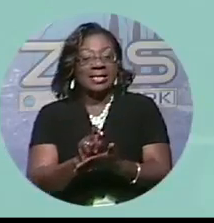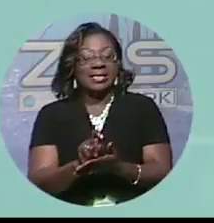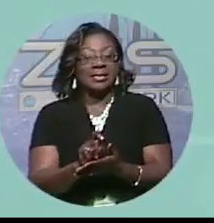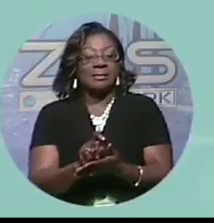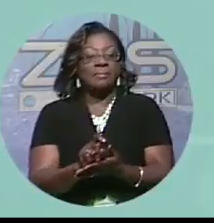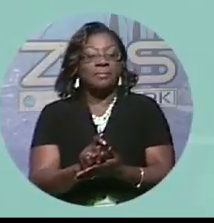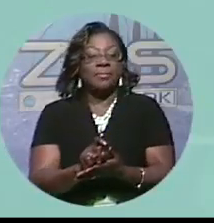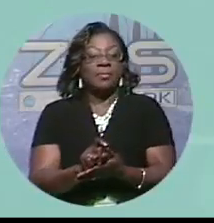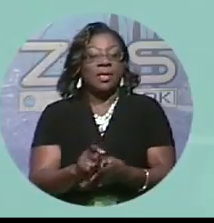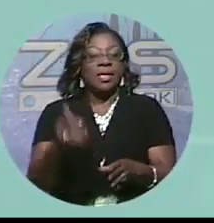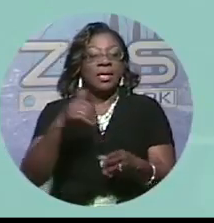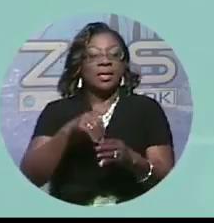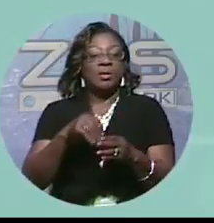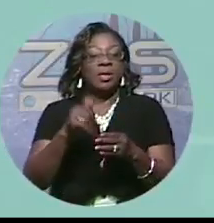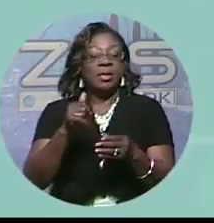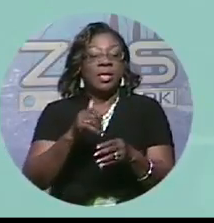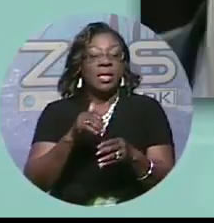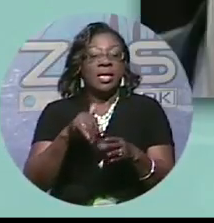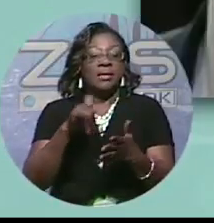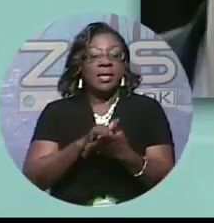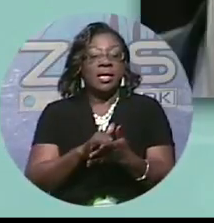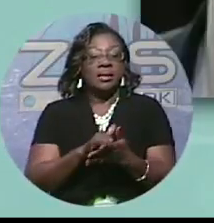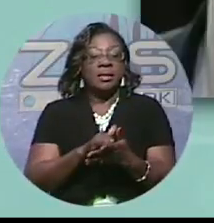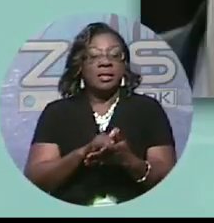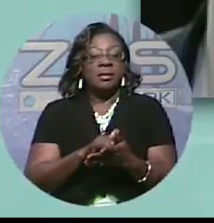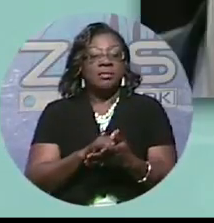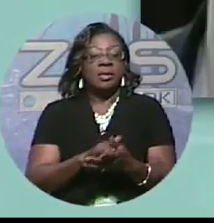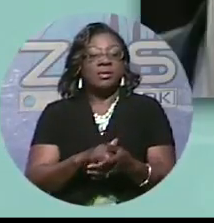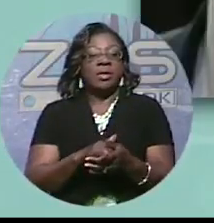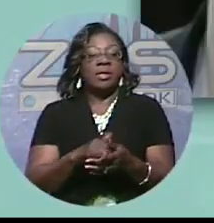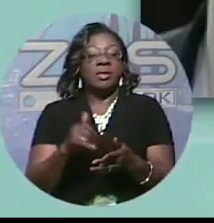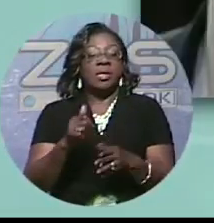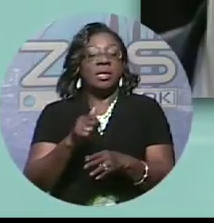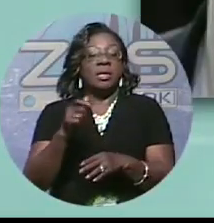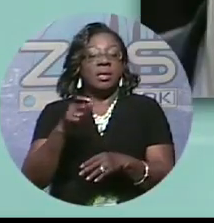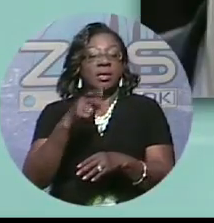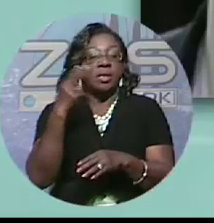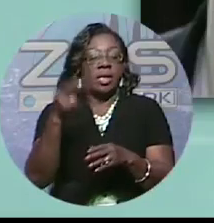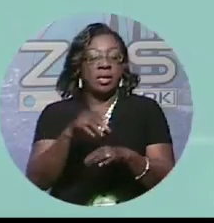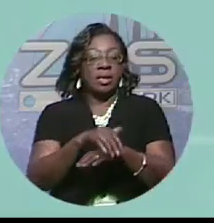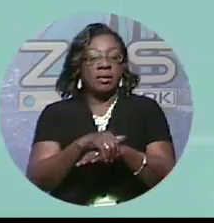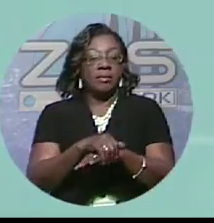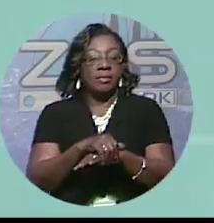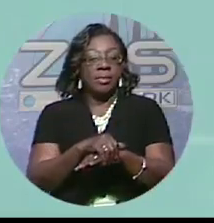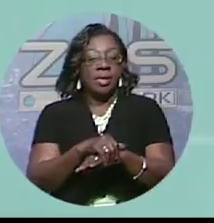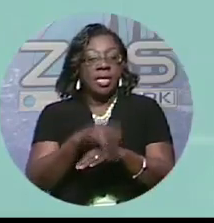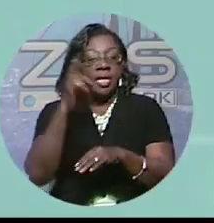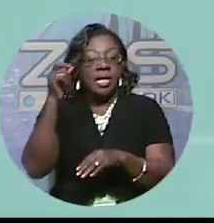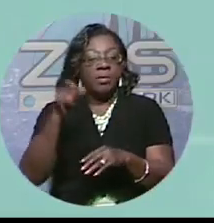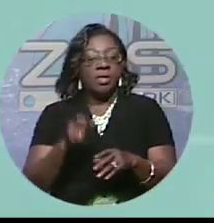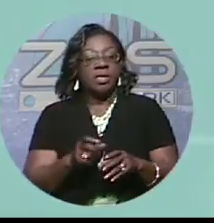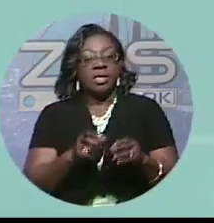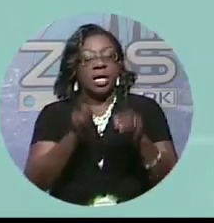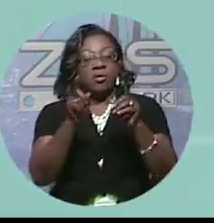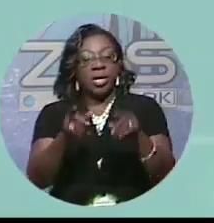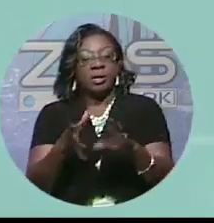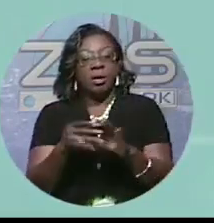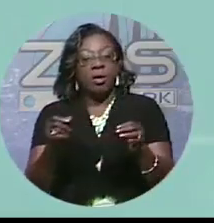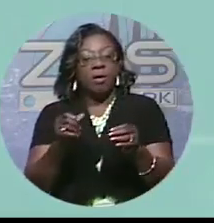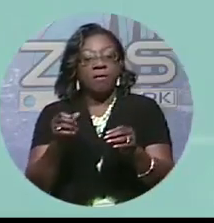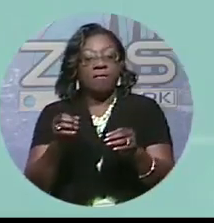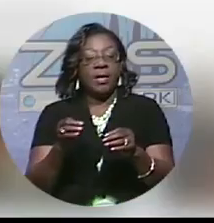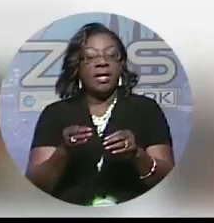allegedly including Ian Cameron, father of the United Kingdom's Prime Minister David Cameron. He was the director of an investment